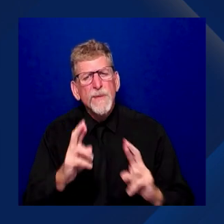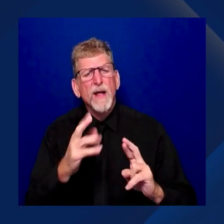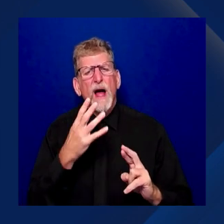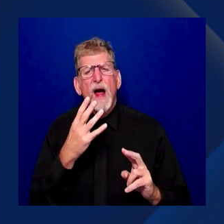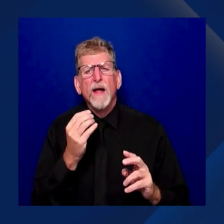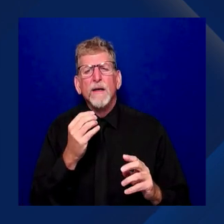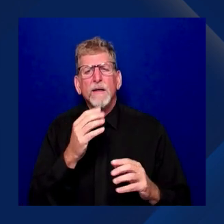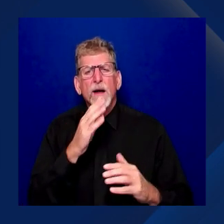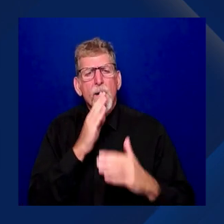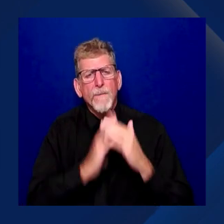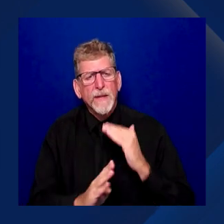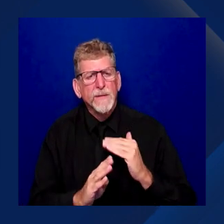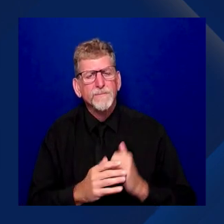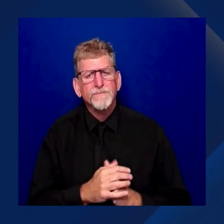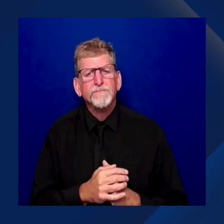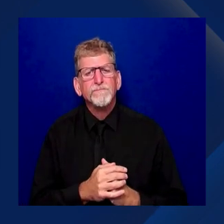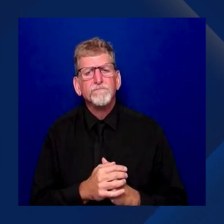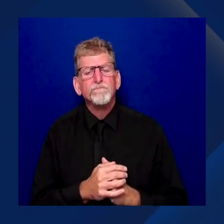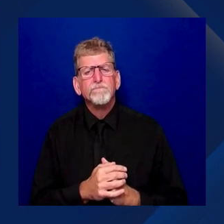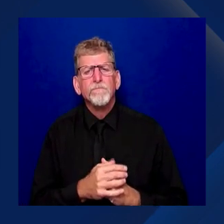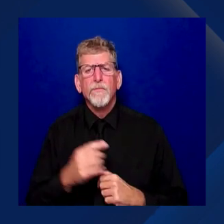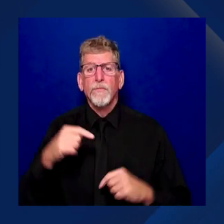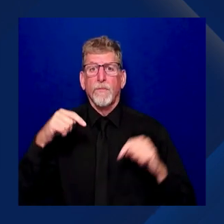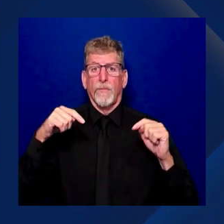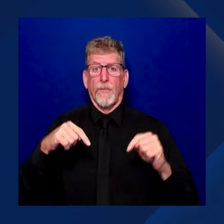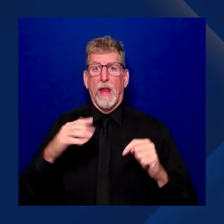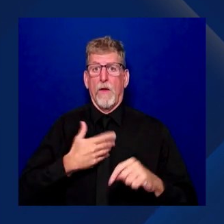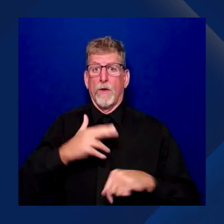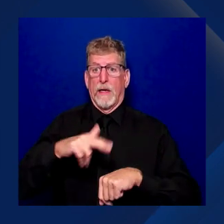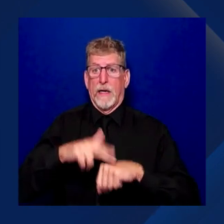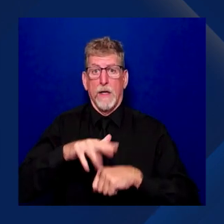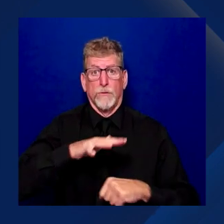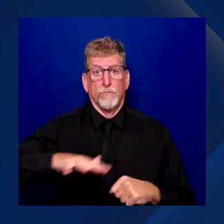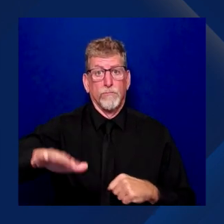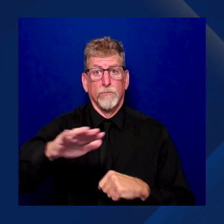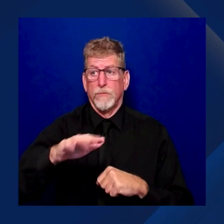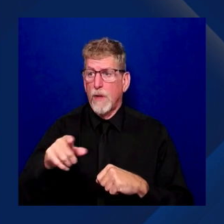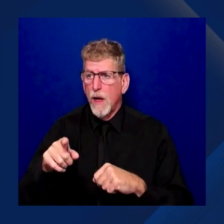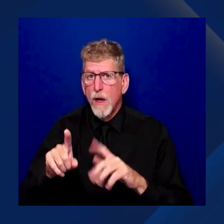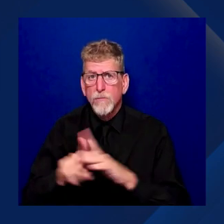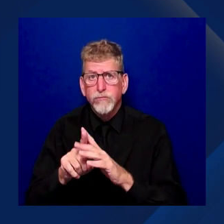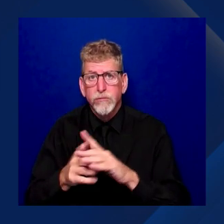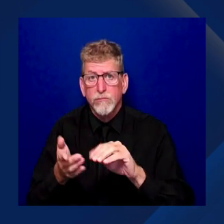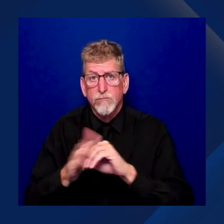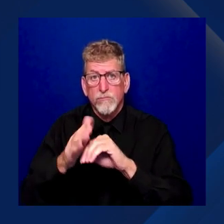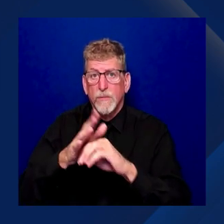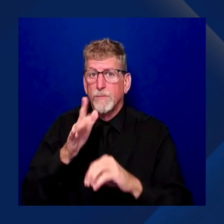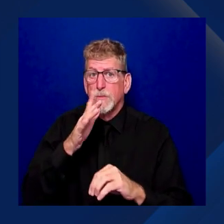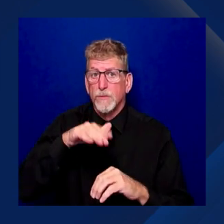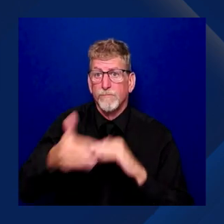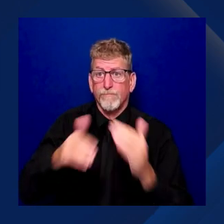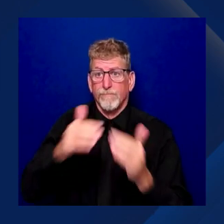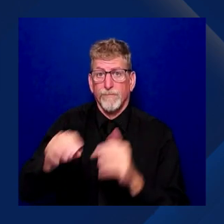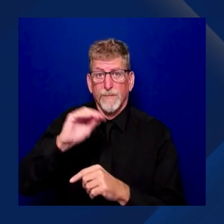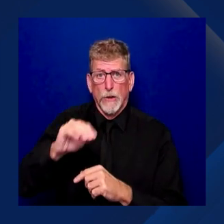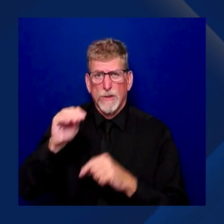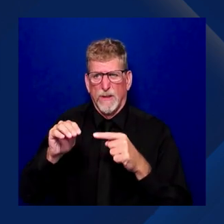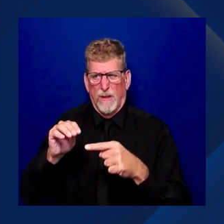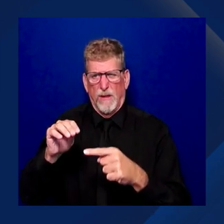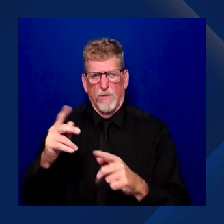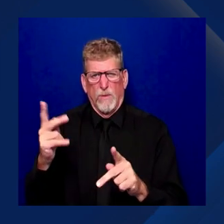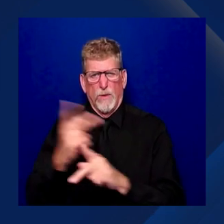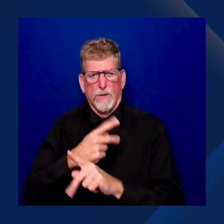Addressing our nation's rising maternal mortality rate, which disproportionately affects Black and Indigenous birthing people, is a paramount